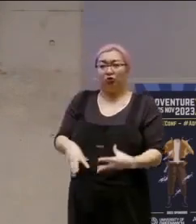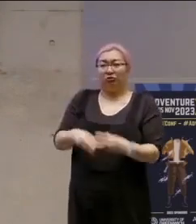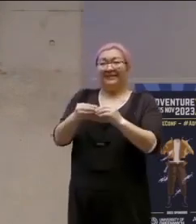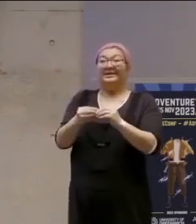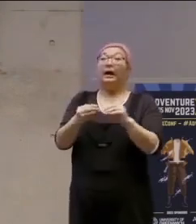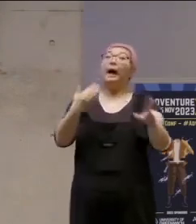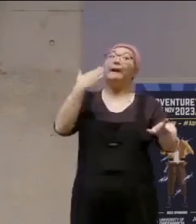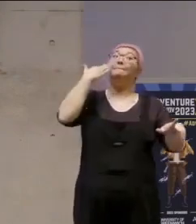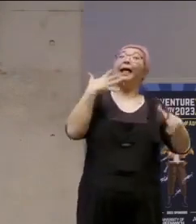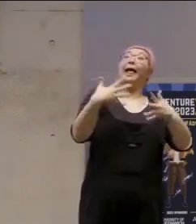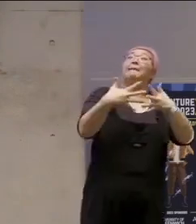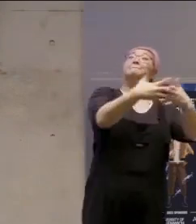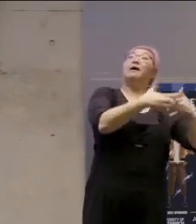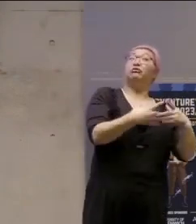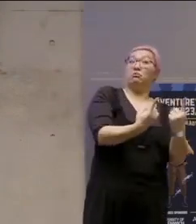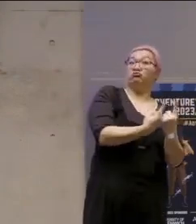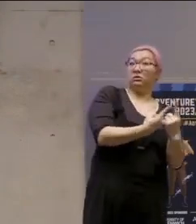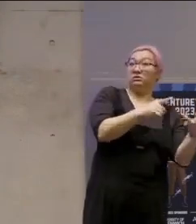use